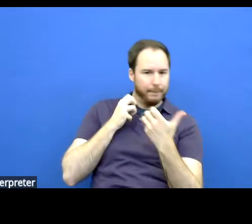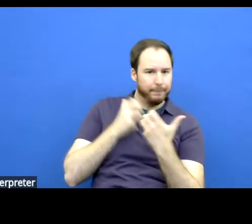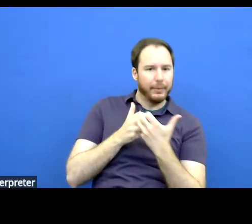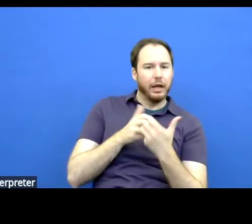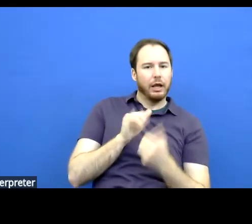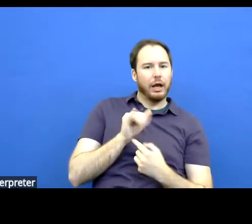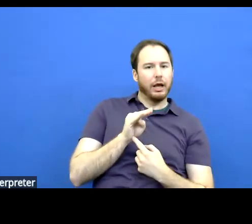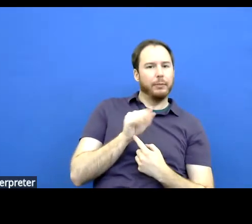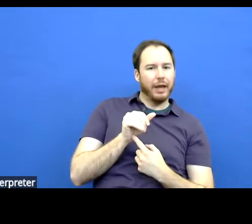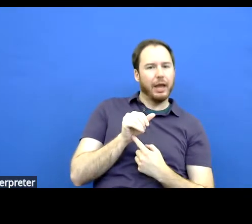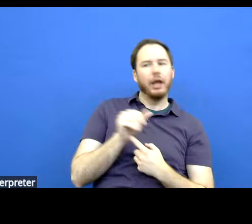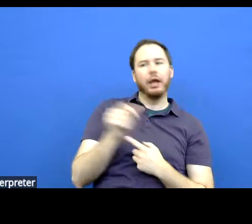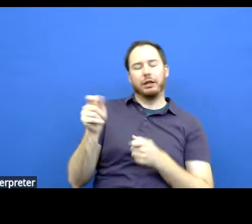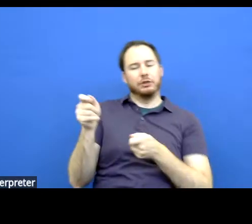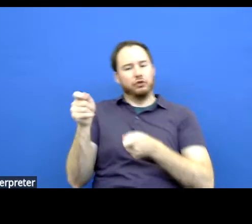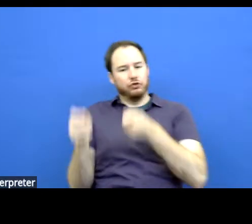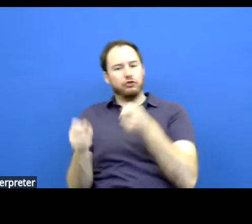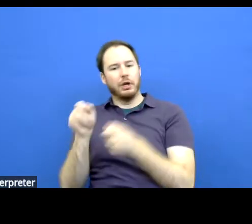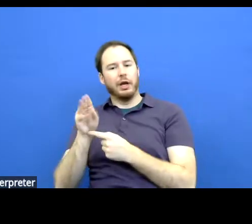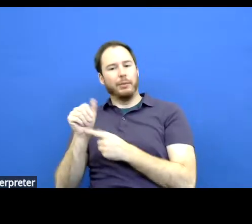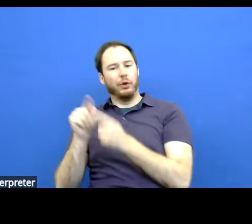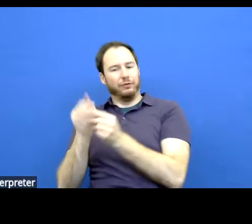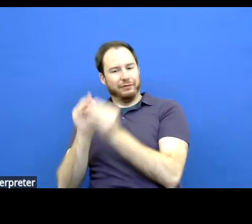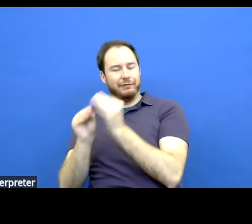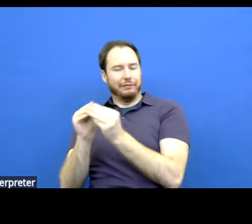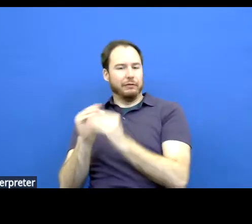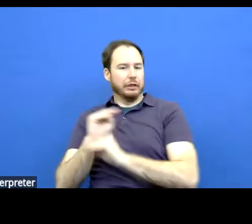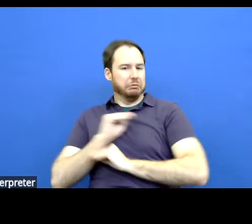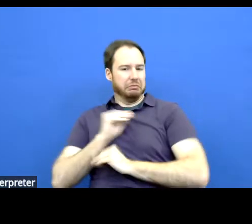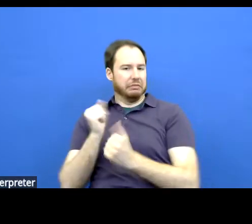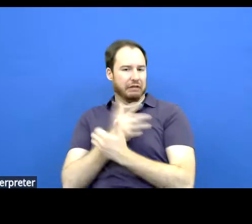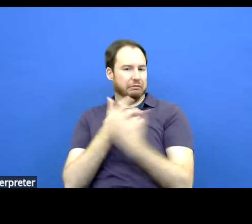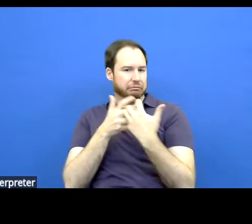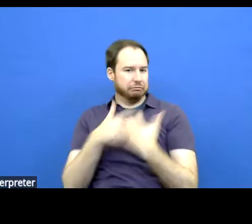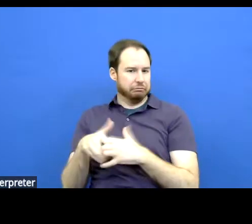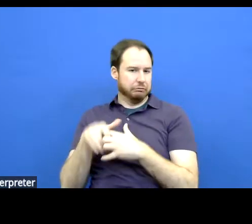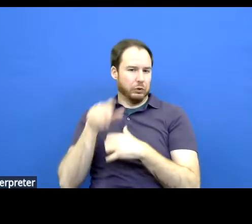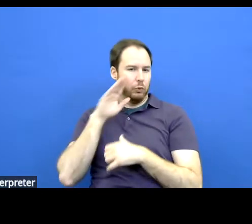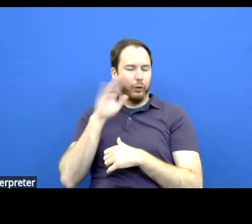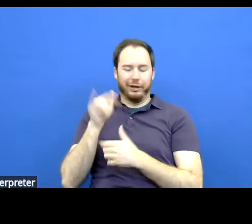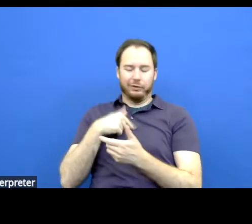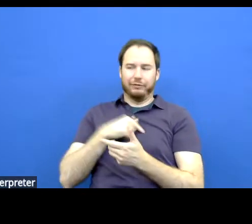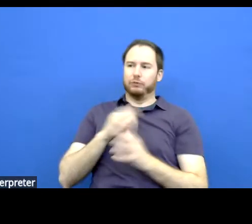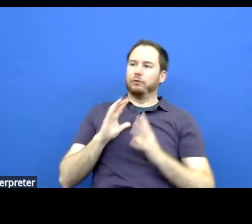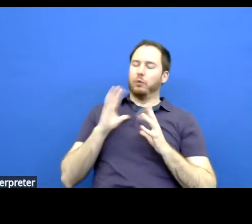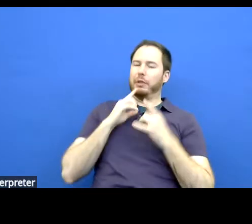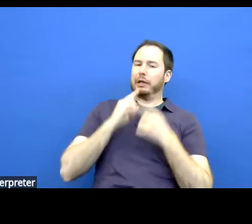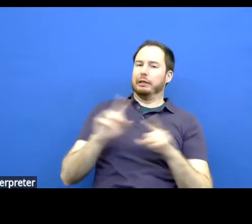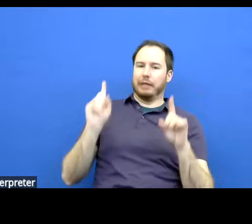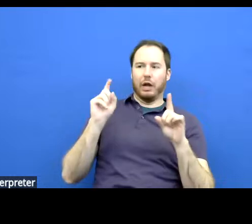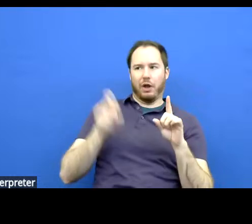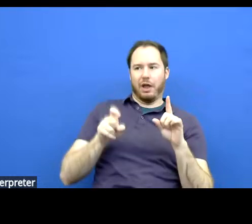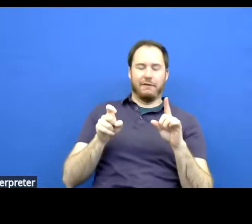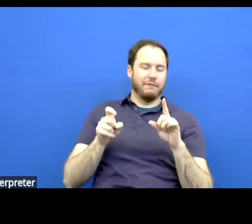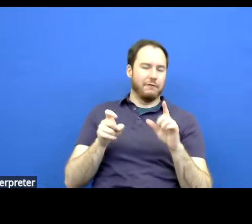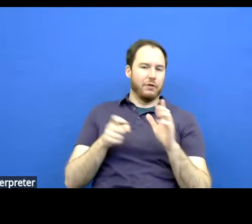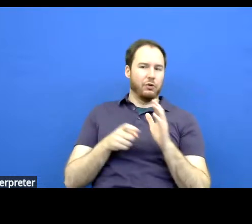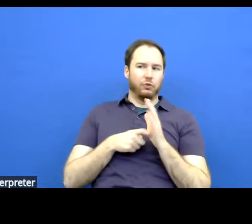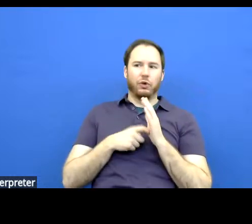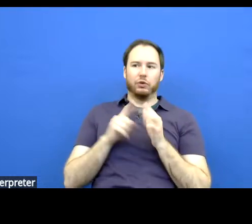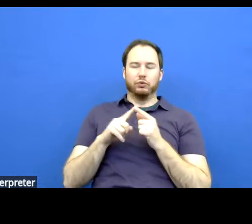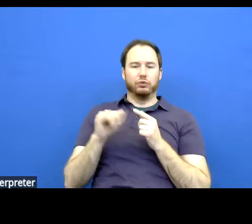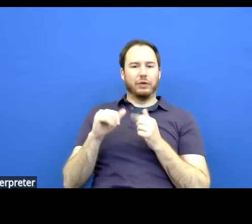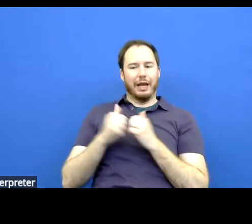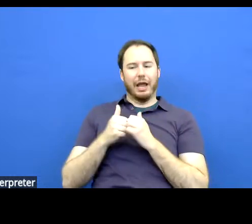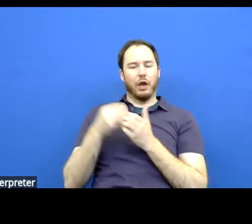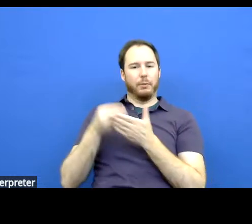IMA, so they've adjusted the IMA to fix that. So this just basically, it just has to have to do with the